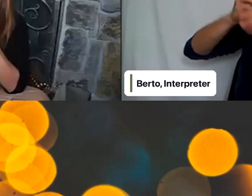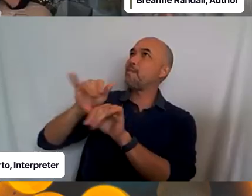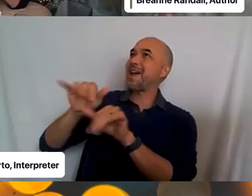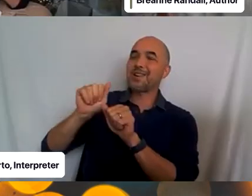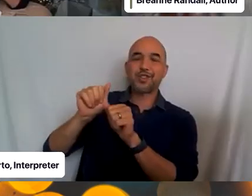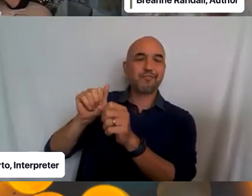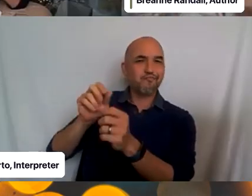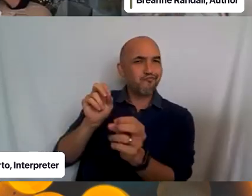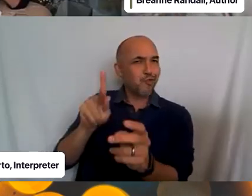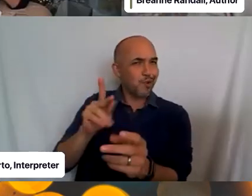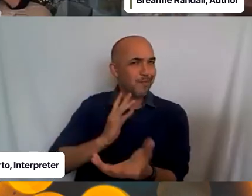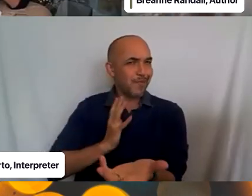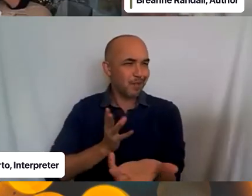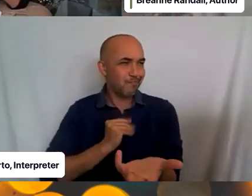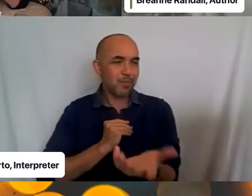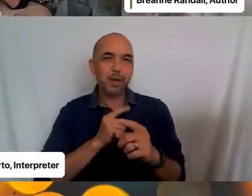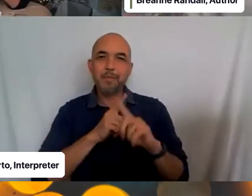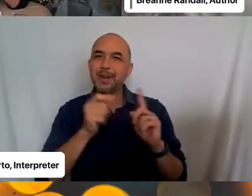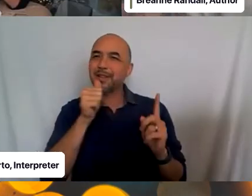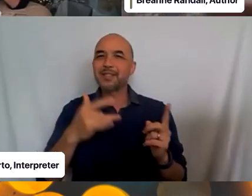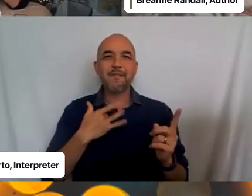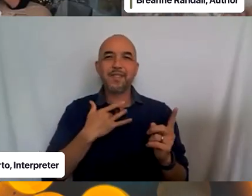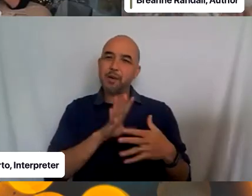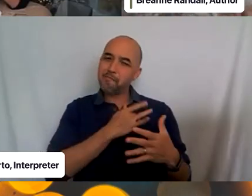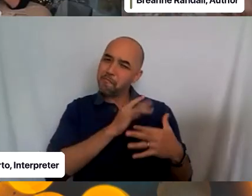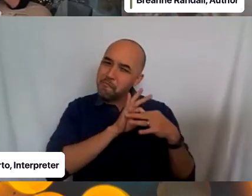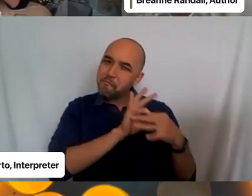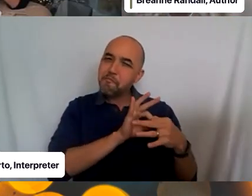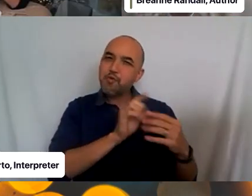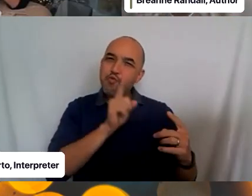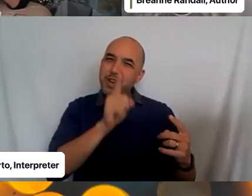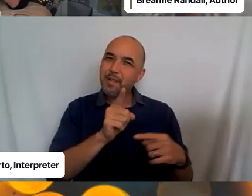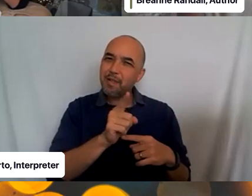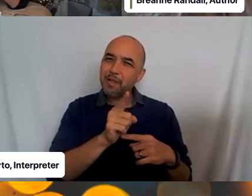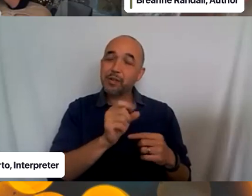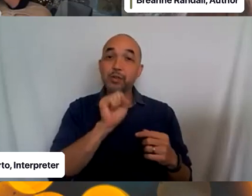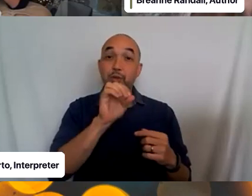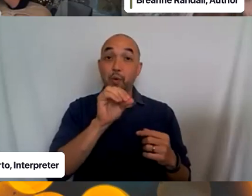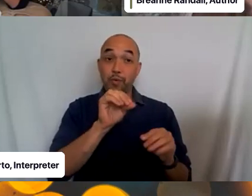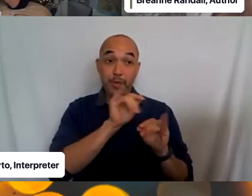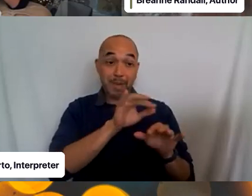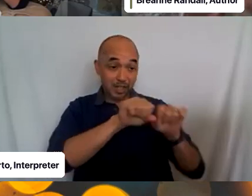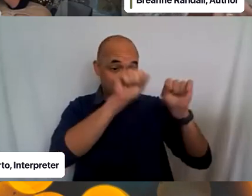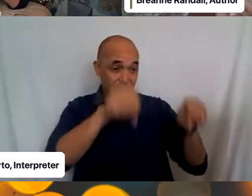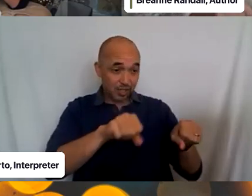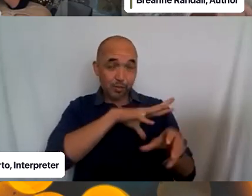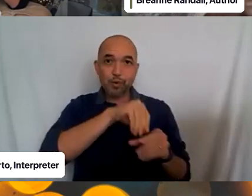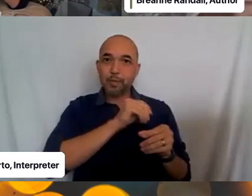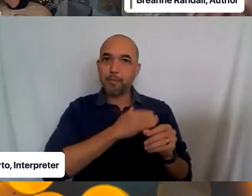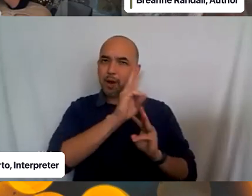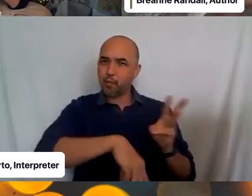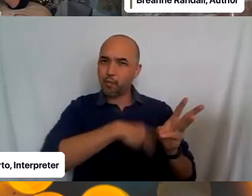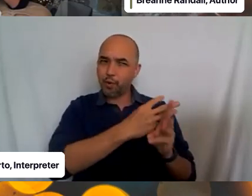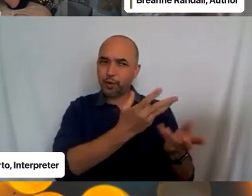disbelief, but it doesn't feel very real. And I knew that I wanted a magic system that could feel grounded and just kind of everyday, you